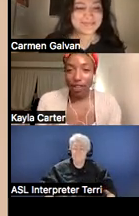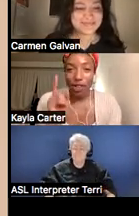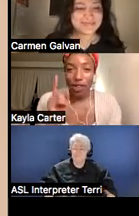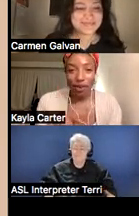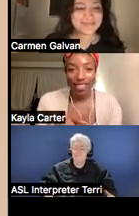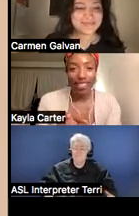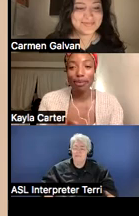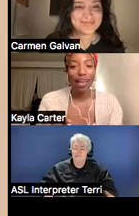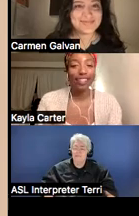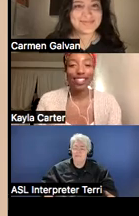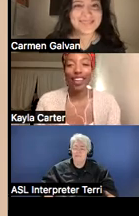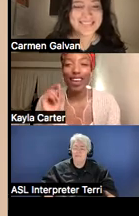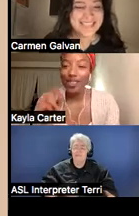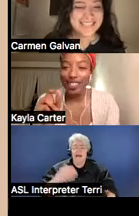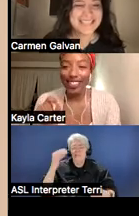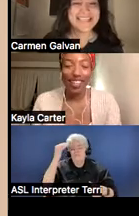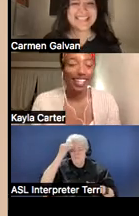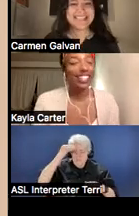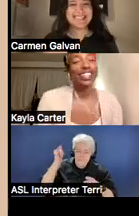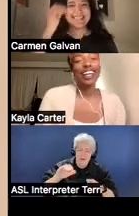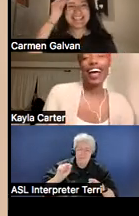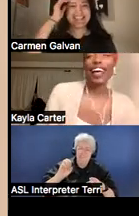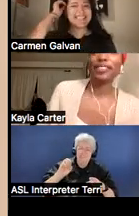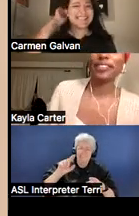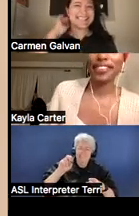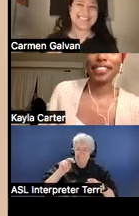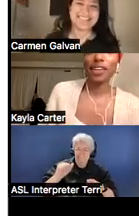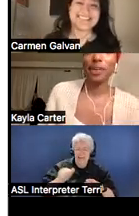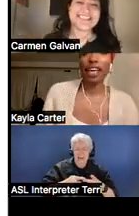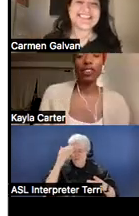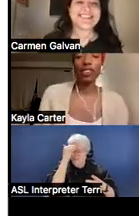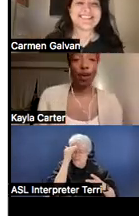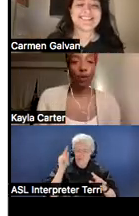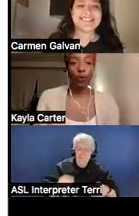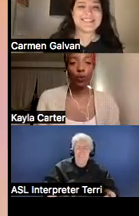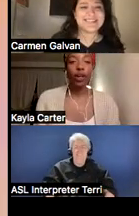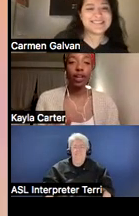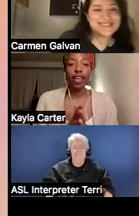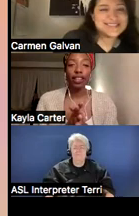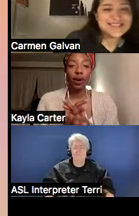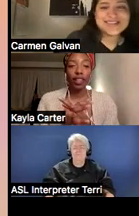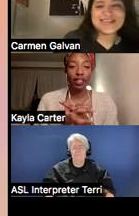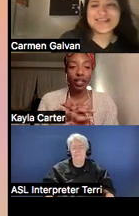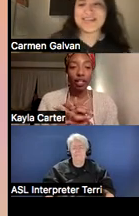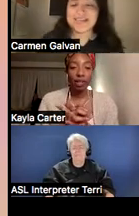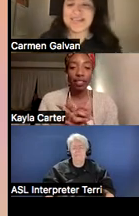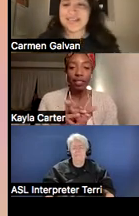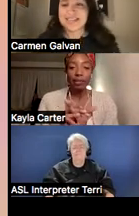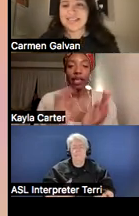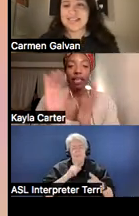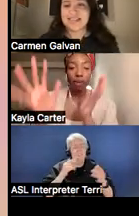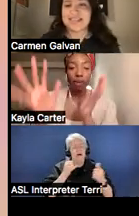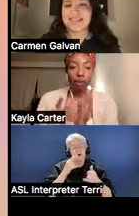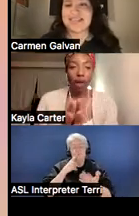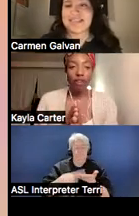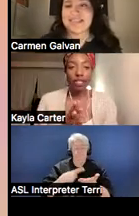I knew that was Selena behind you. I always knew it. Okay, so we are going to get into our land acknowledgement.